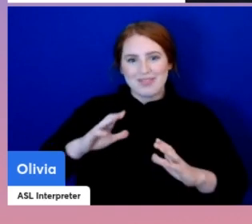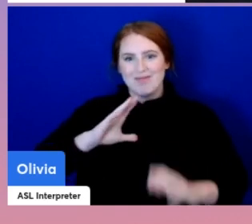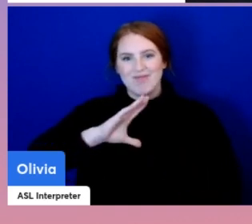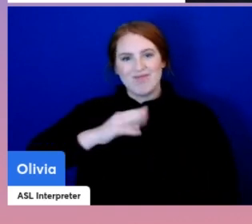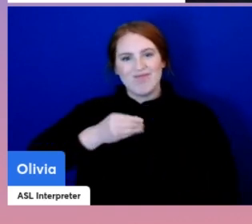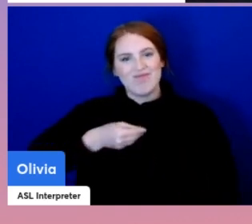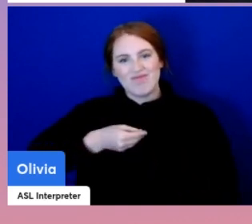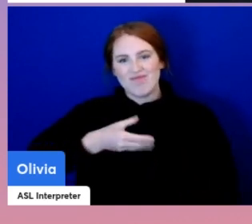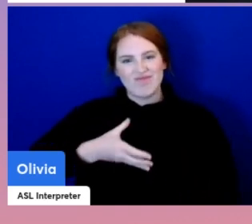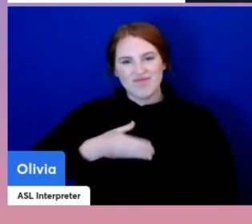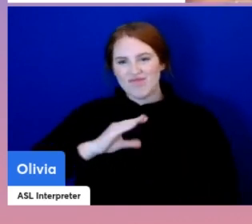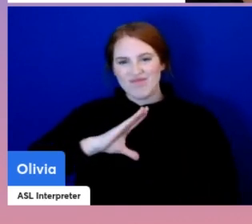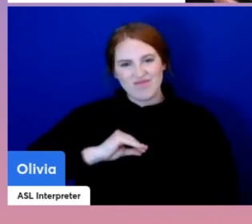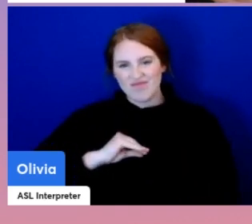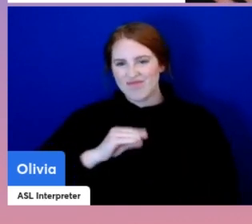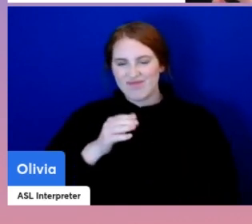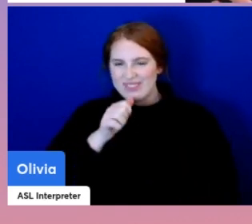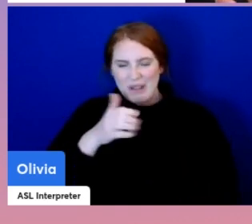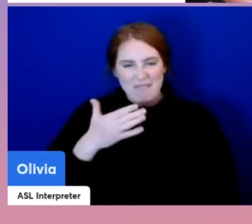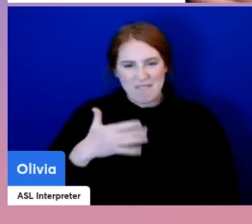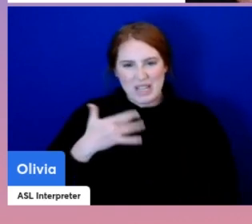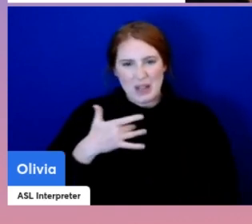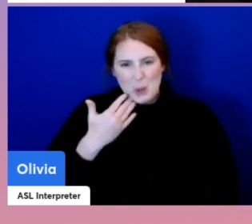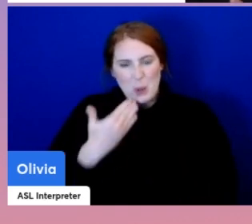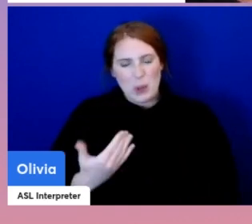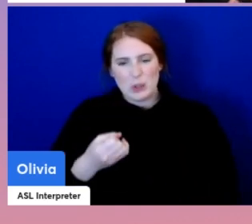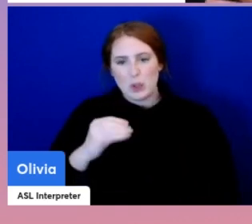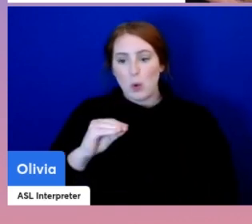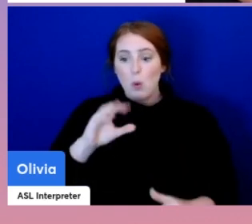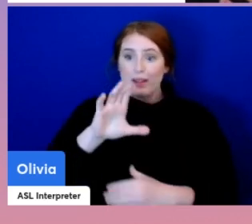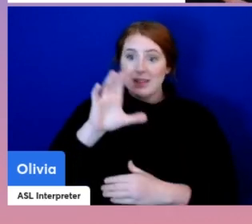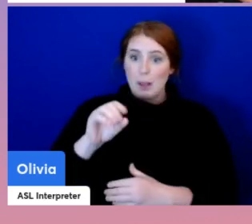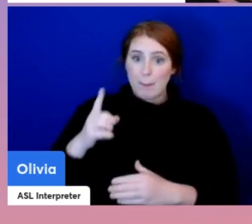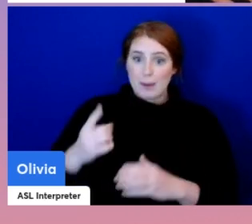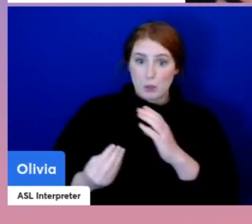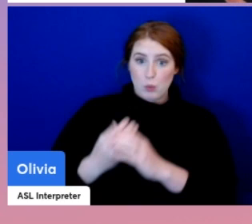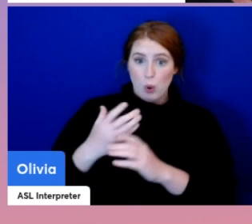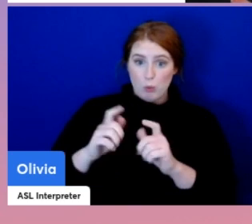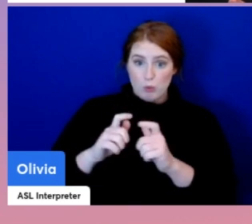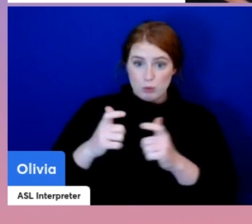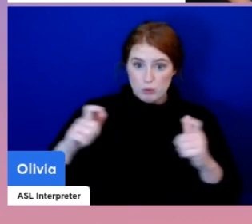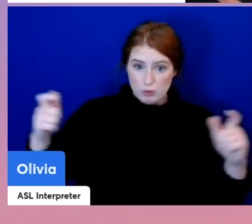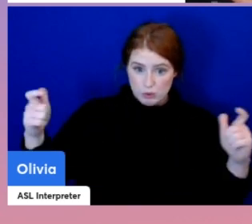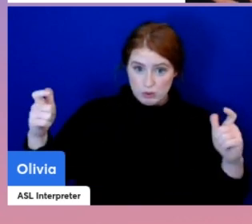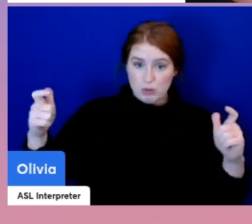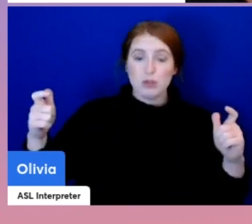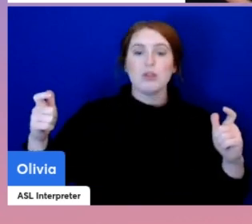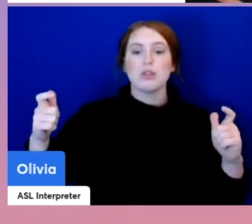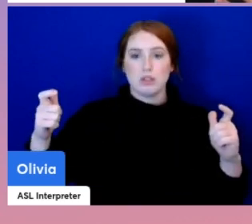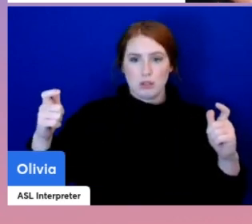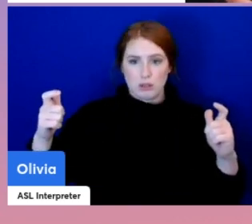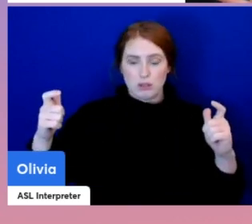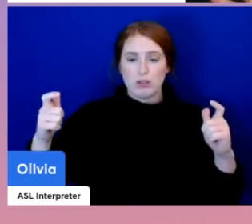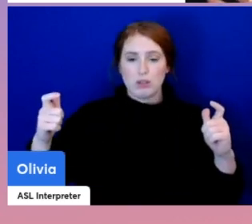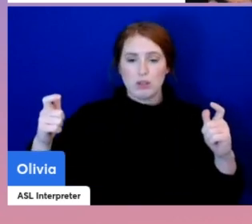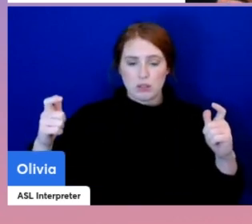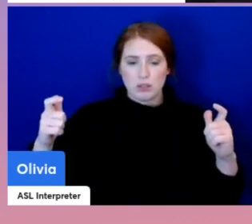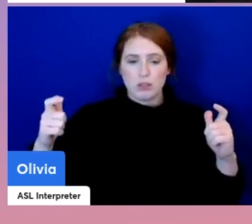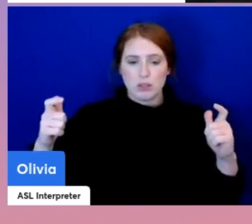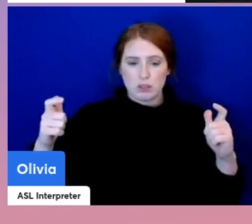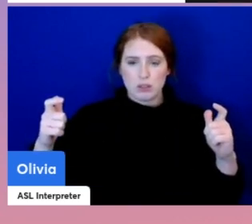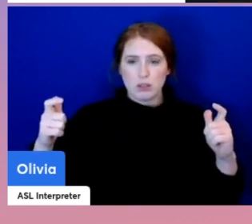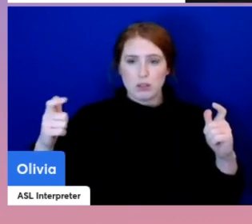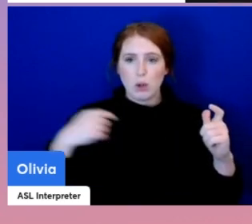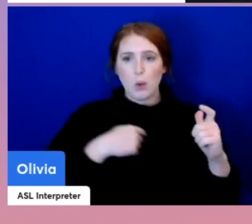it? As the company grows, it becomes clear that to drive the kind of productivity increase that we are looking for, we need a